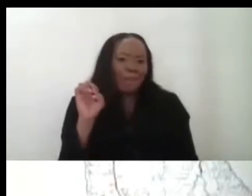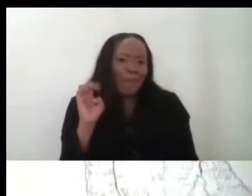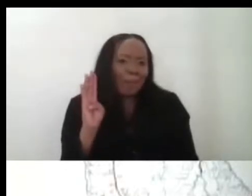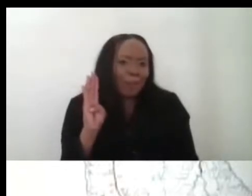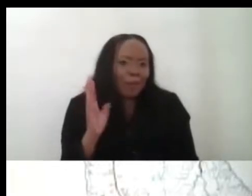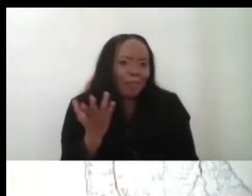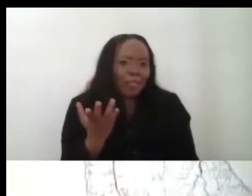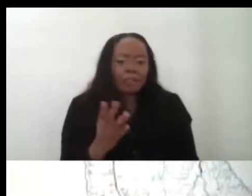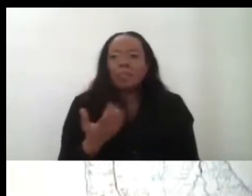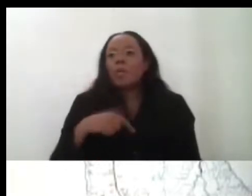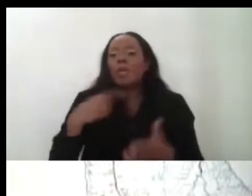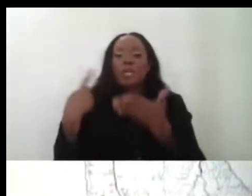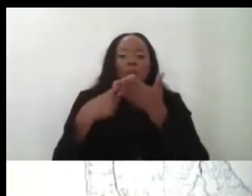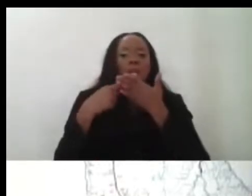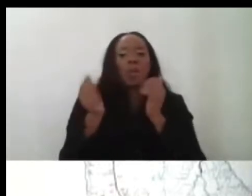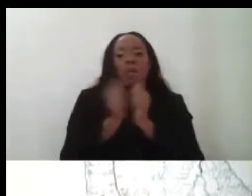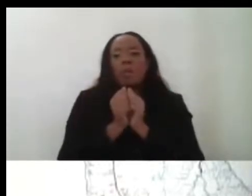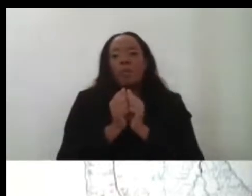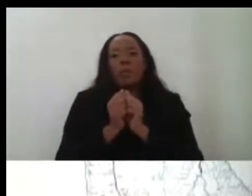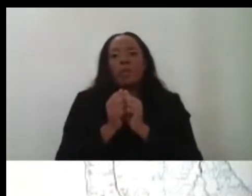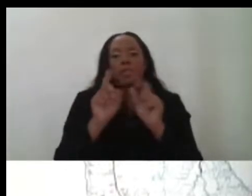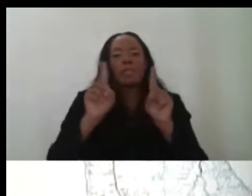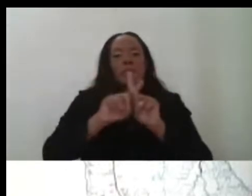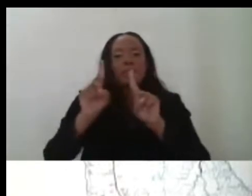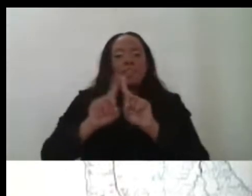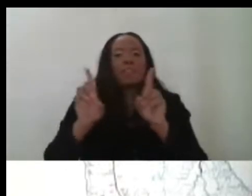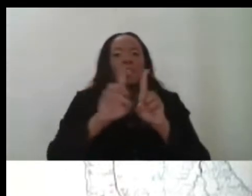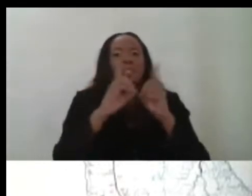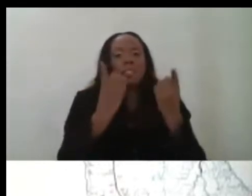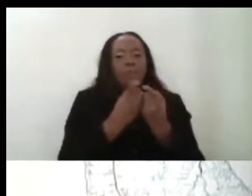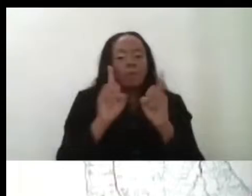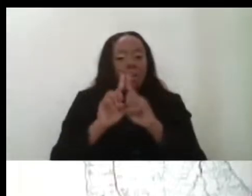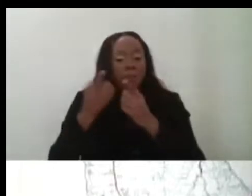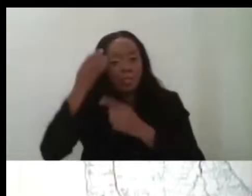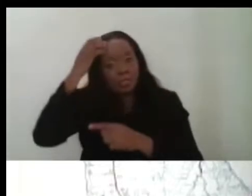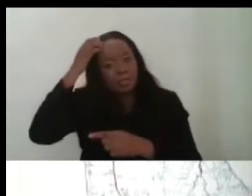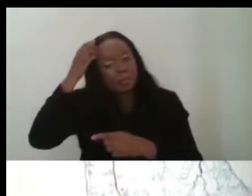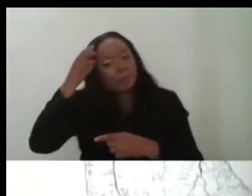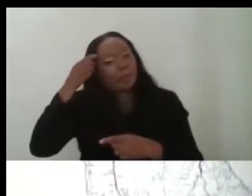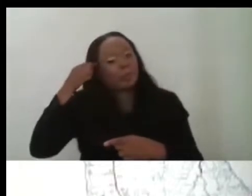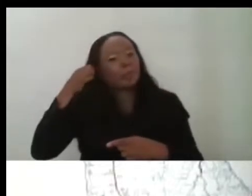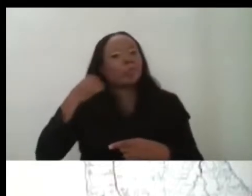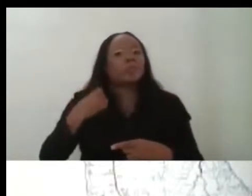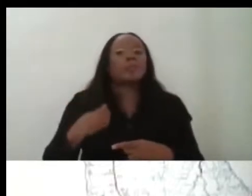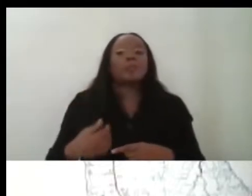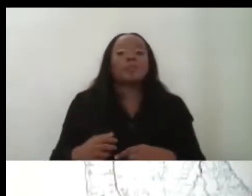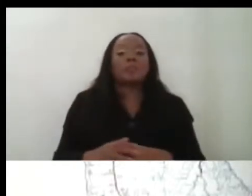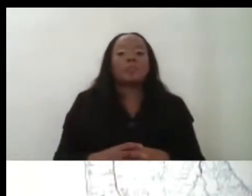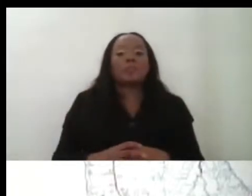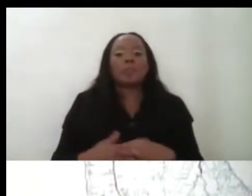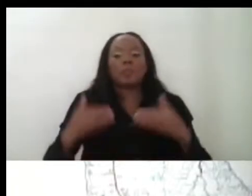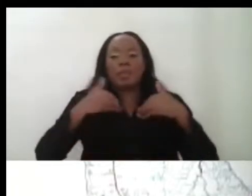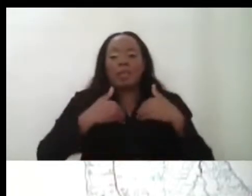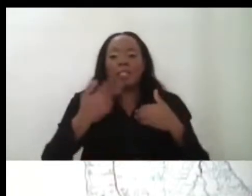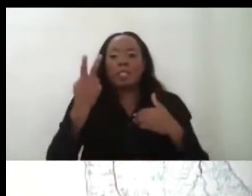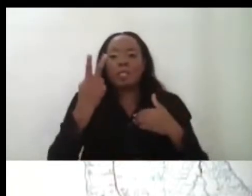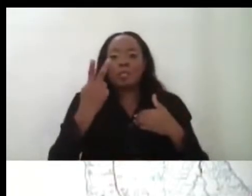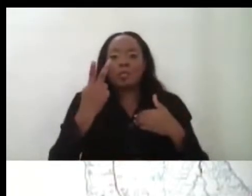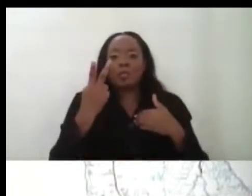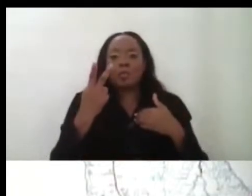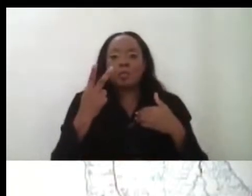for emergency management, disaster management. We've had 2 full meetings